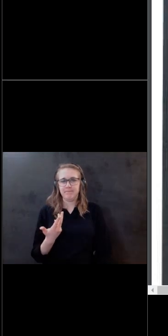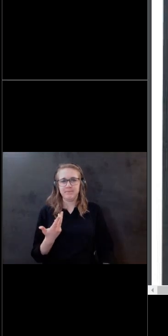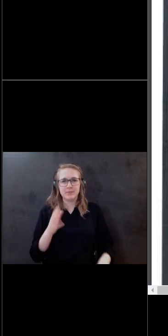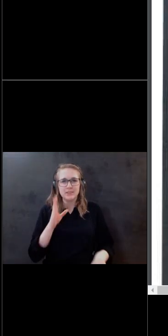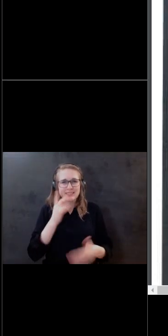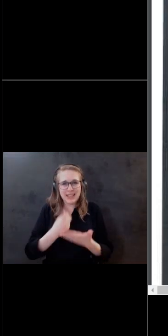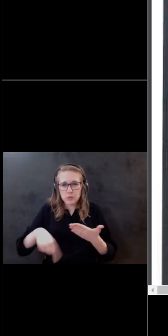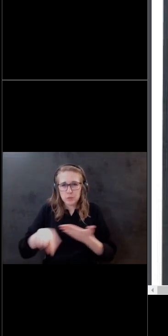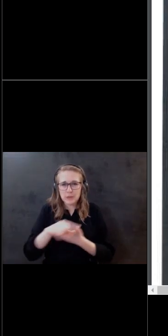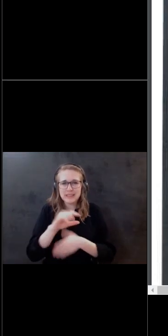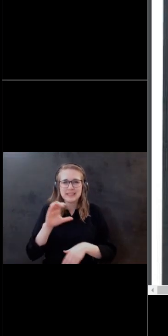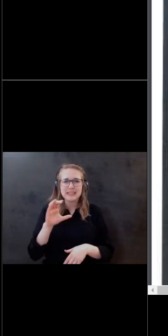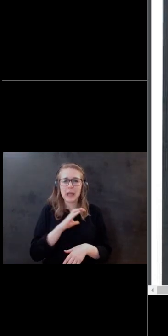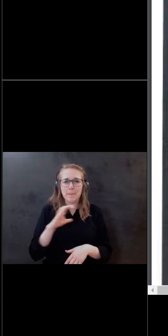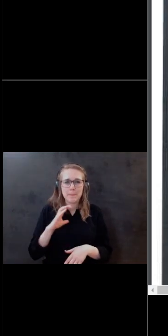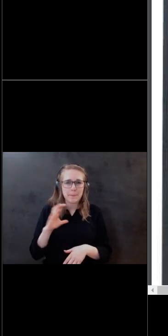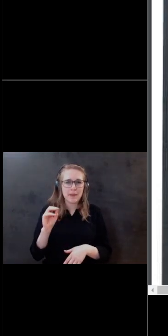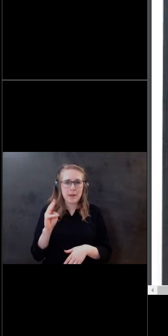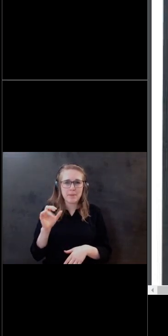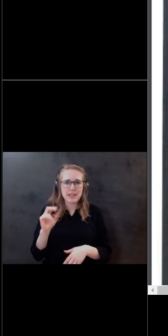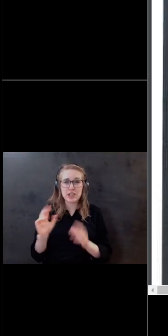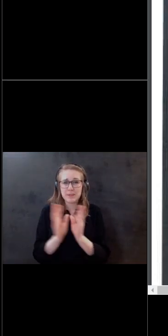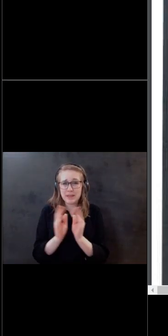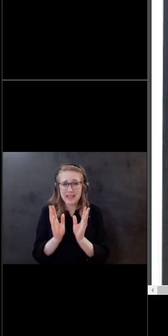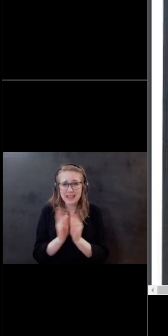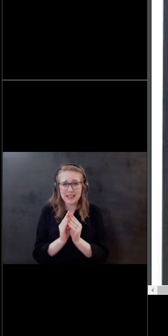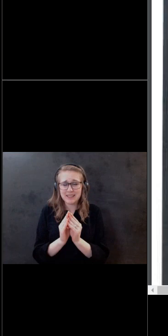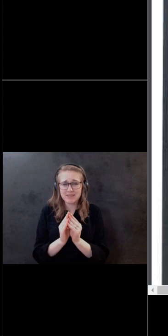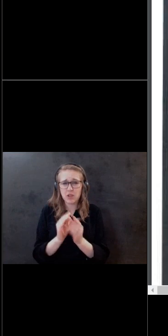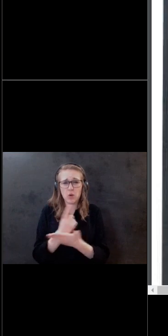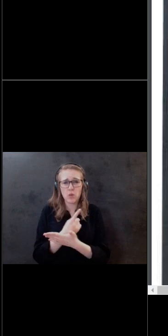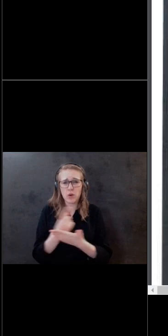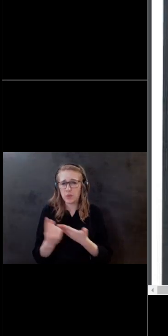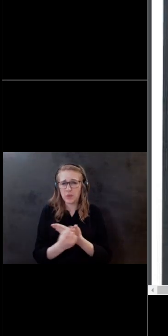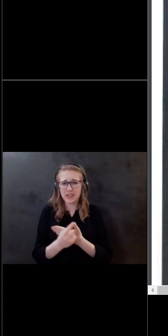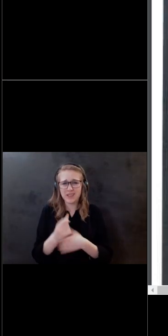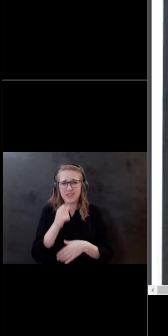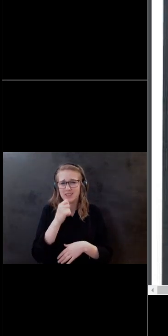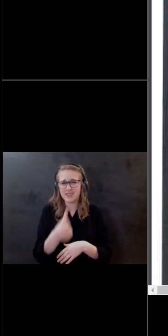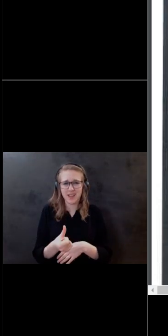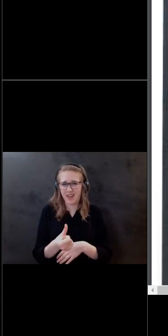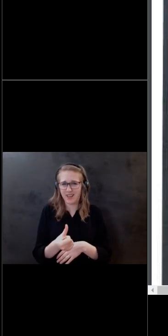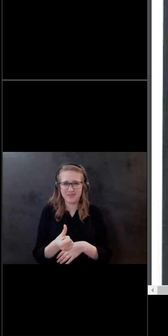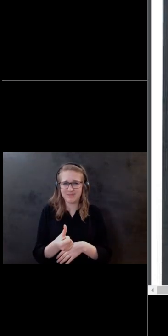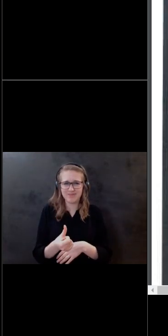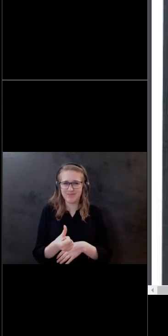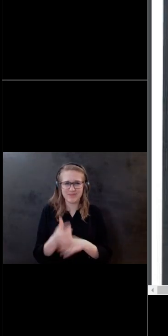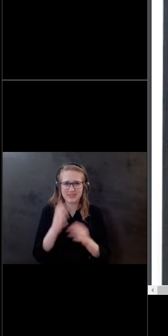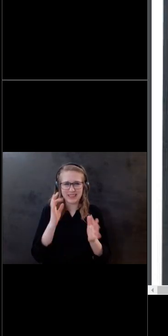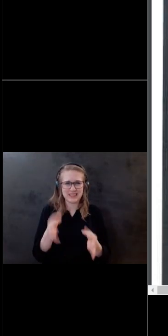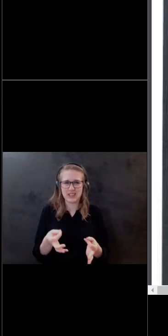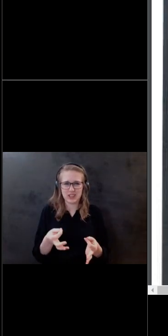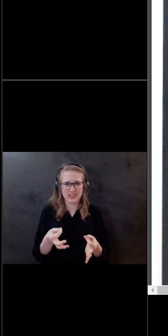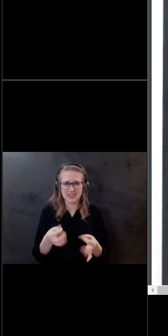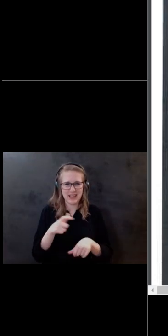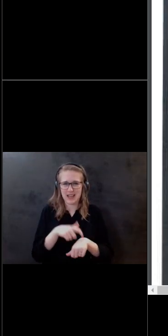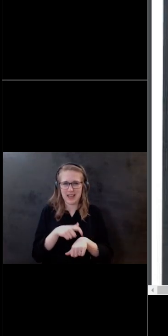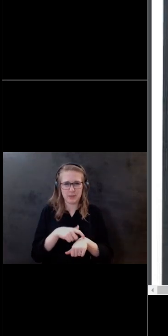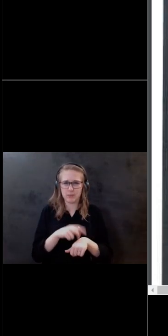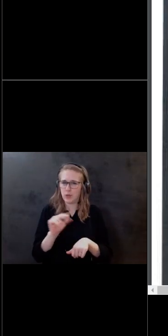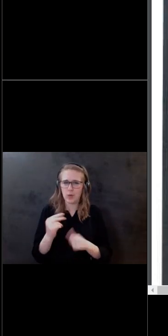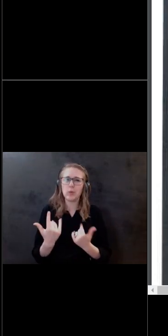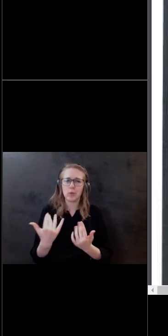1 week, and 1 week is not a showstopper to me. We waited this long, and I think